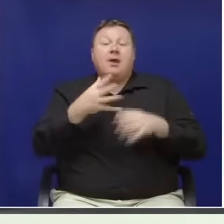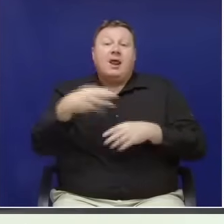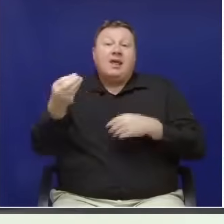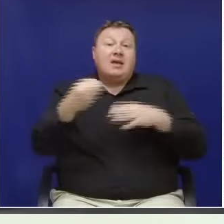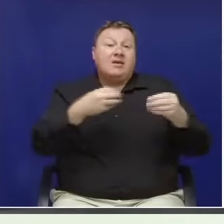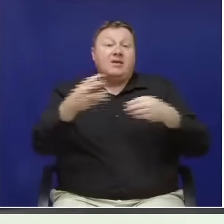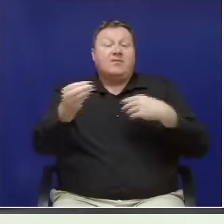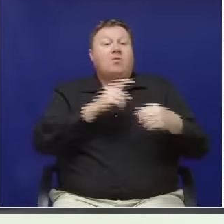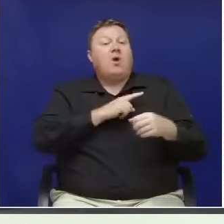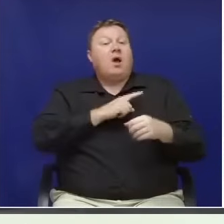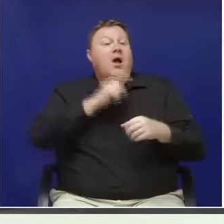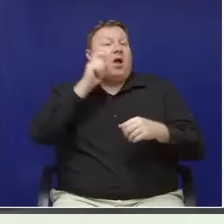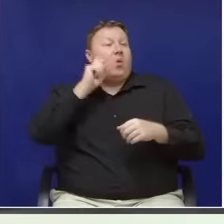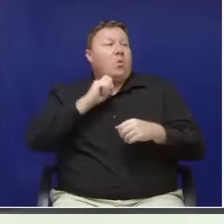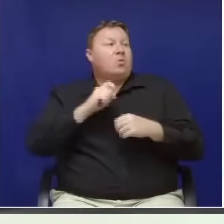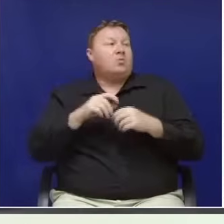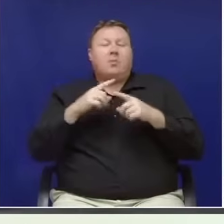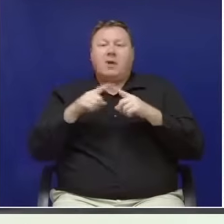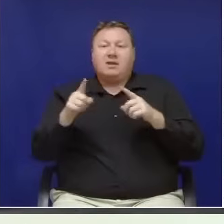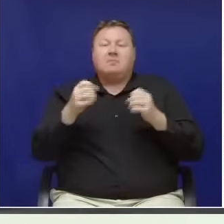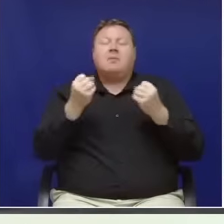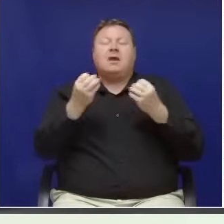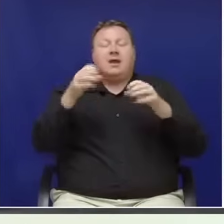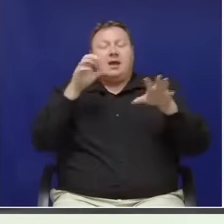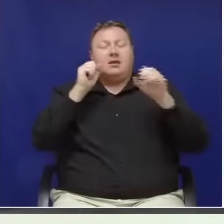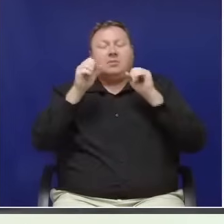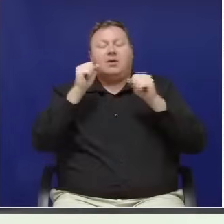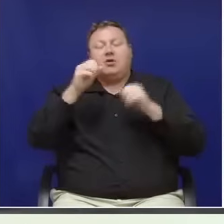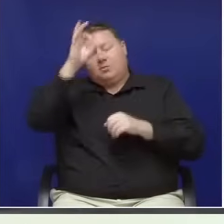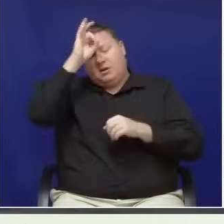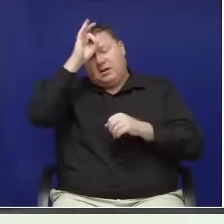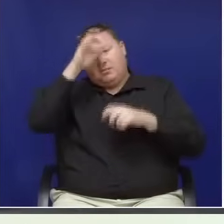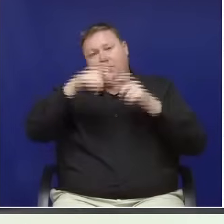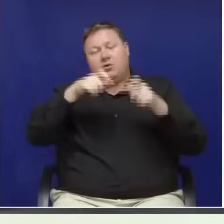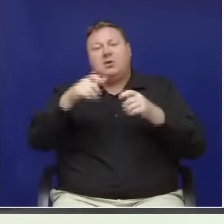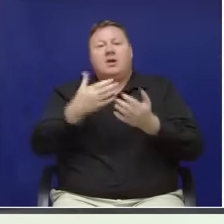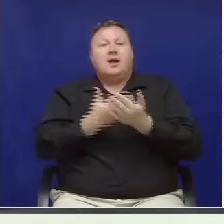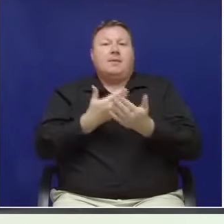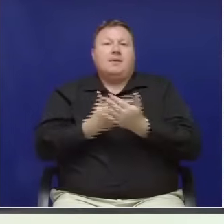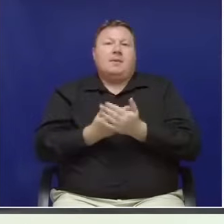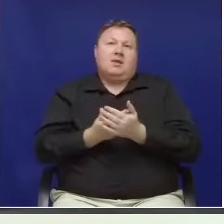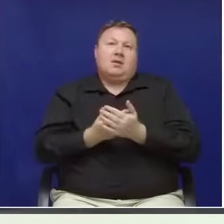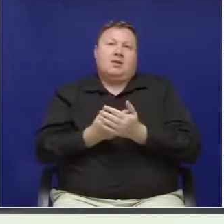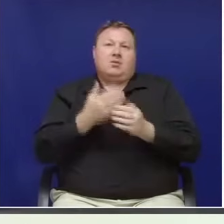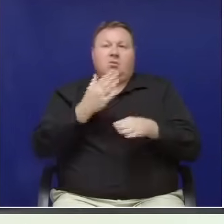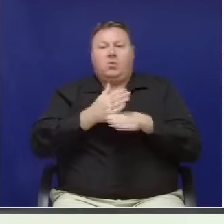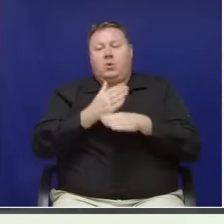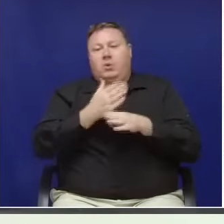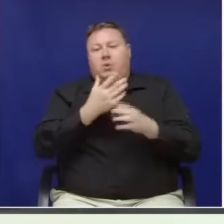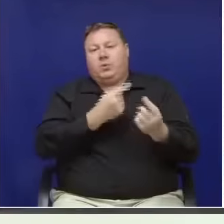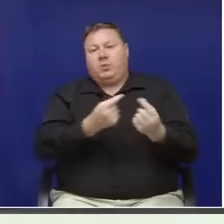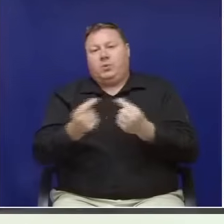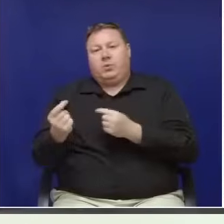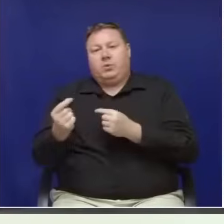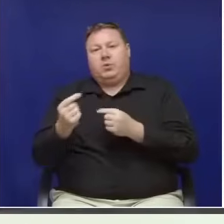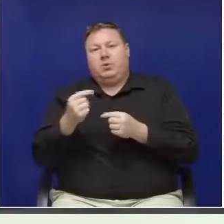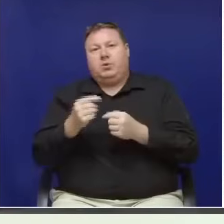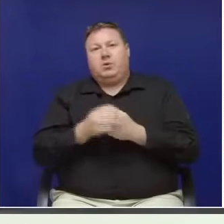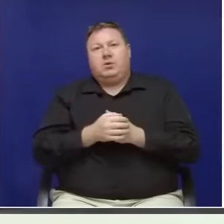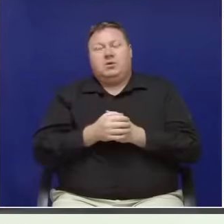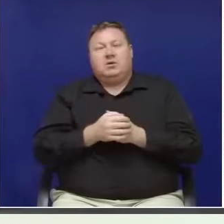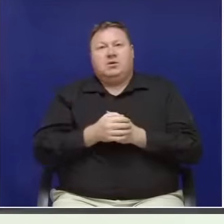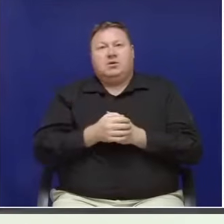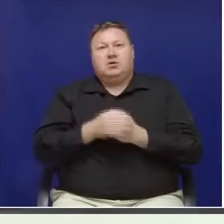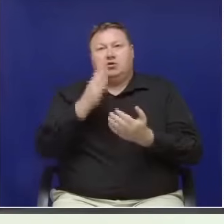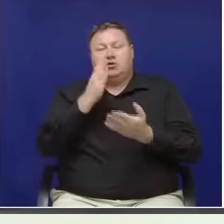police officers that are in the space who are capable and able to do the work that SAPS need to carry out to